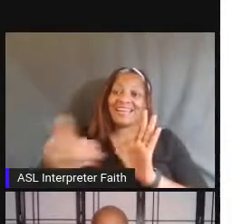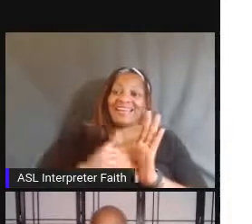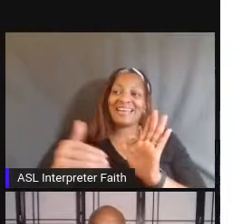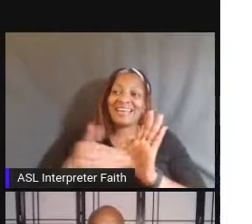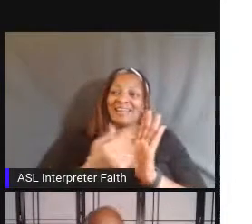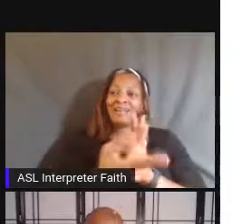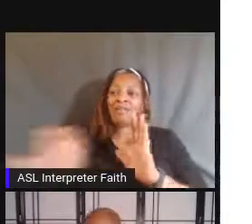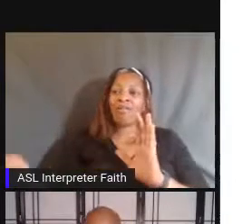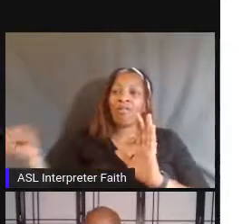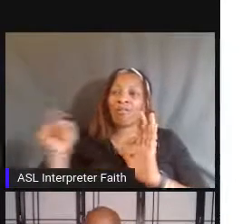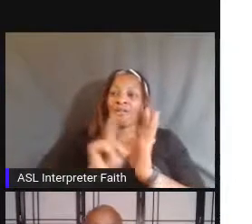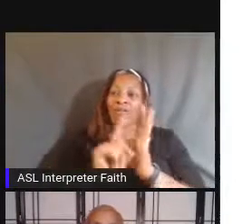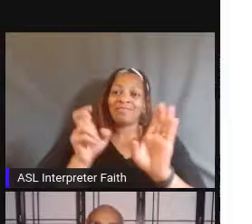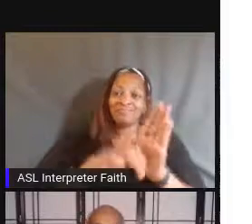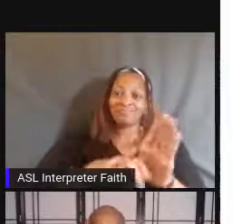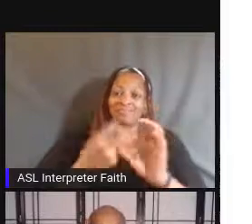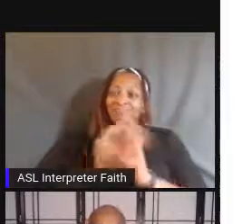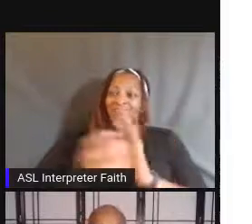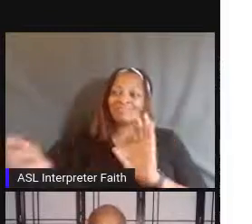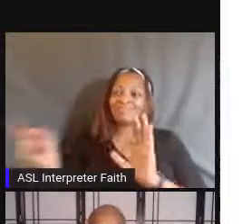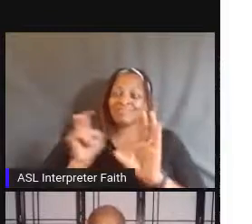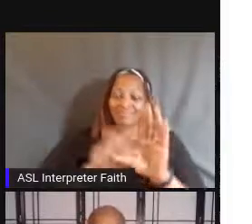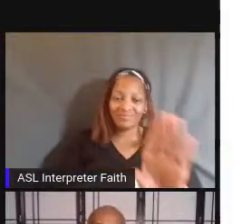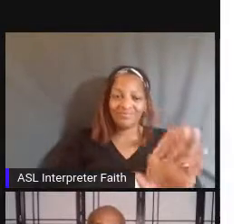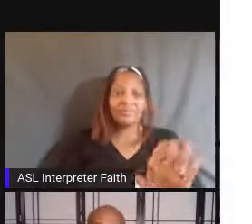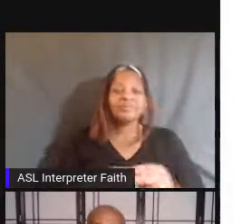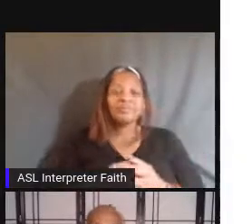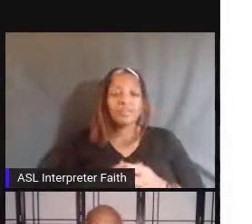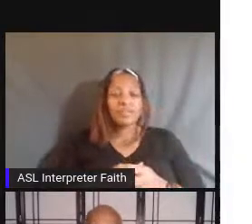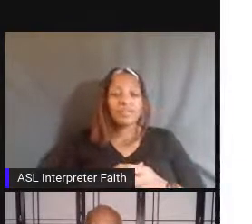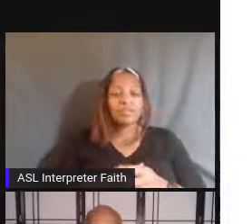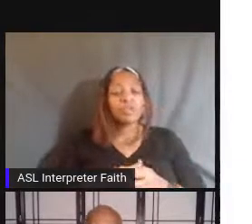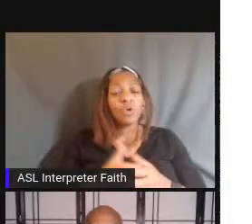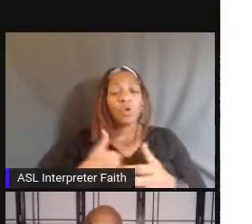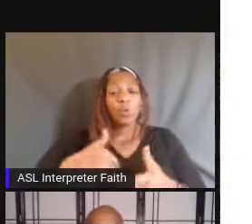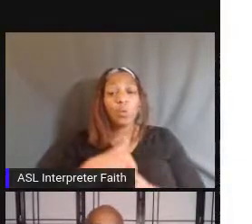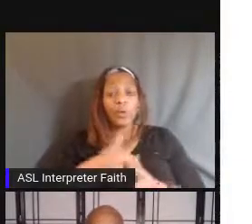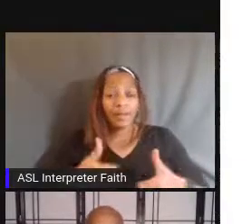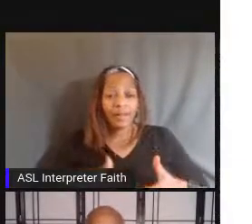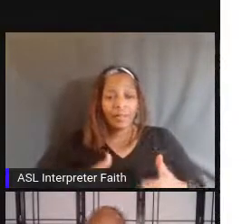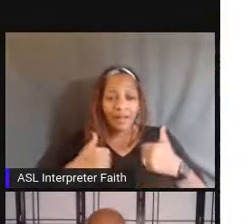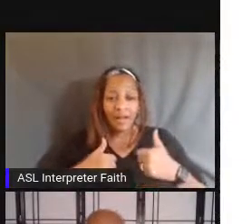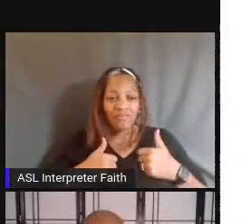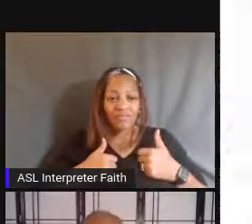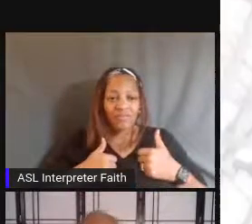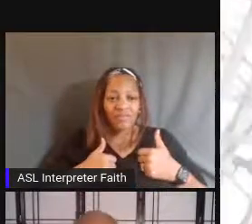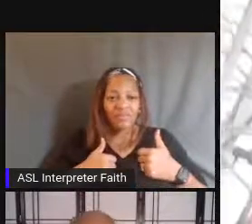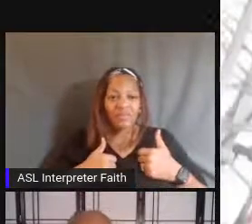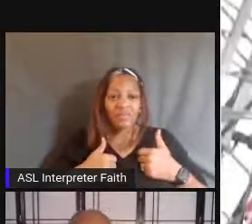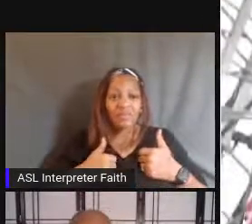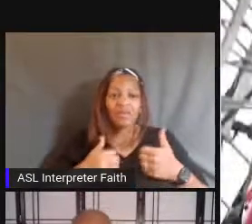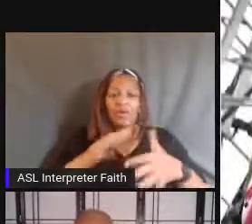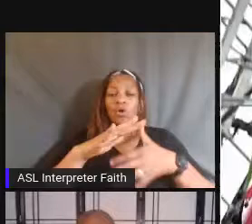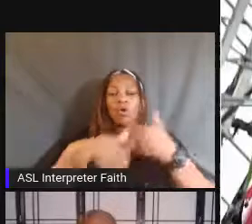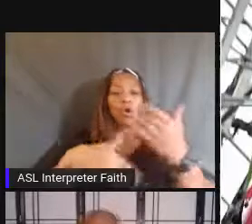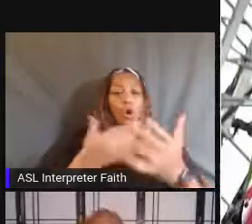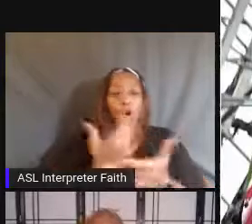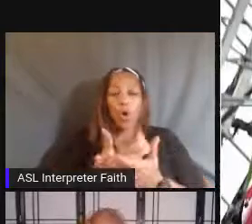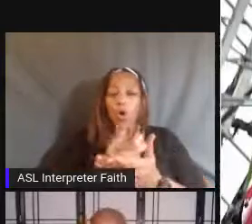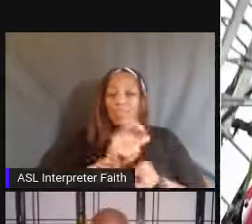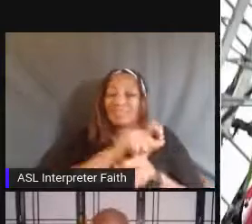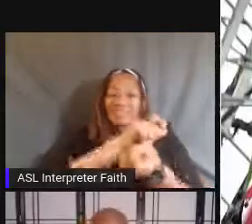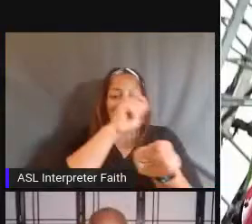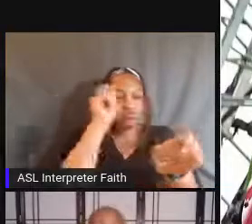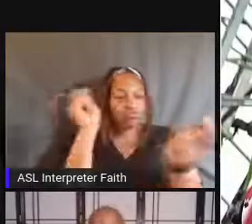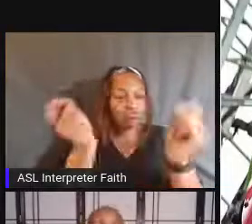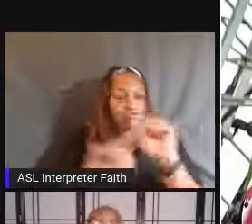again. We're in life. We are life. And all of these twists and turns and ups